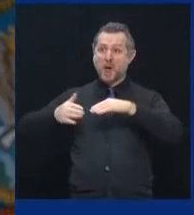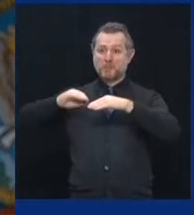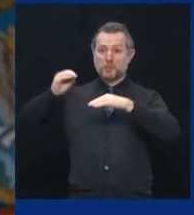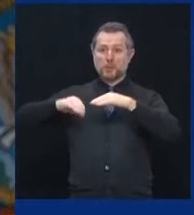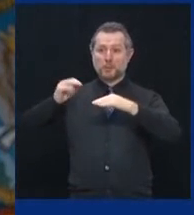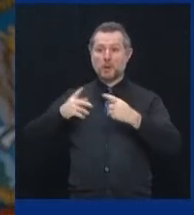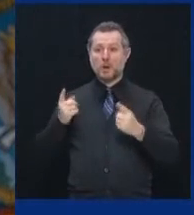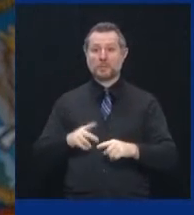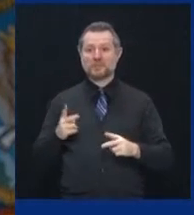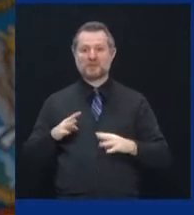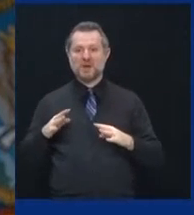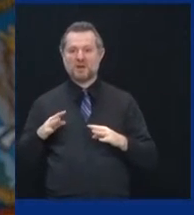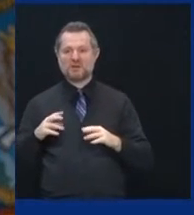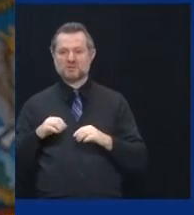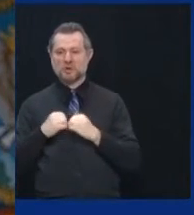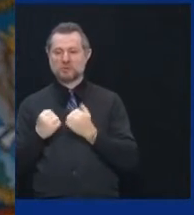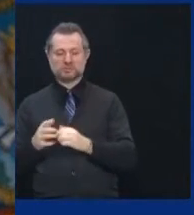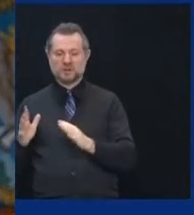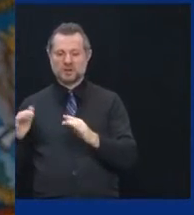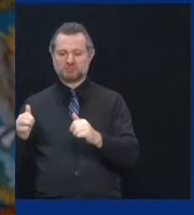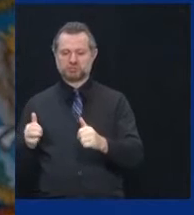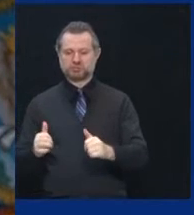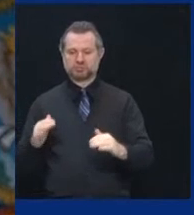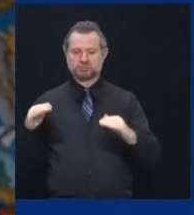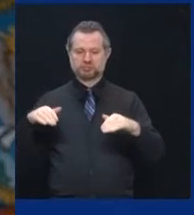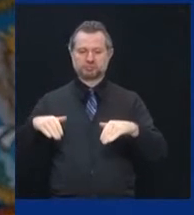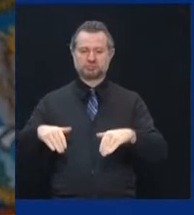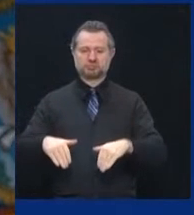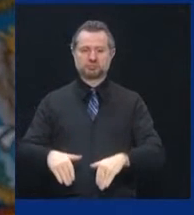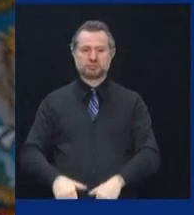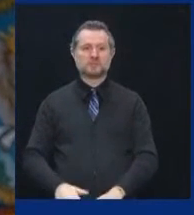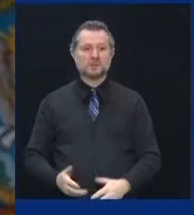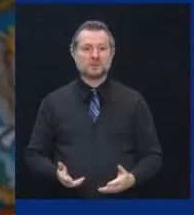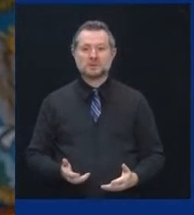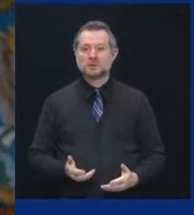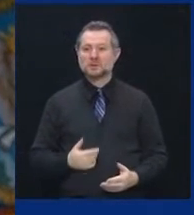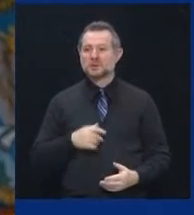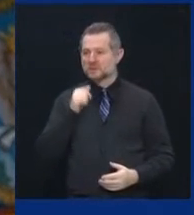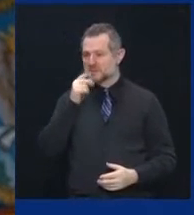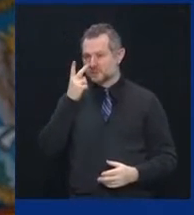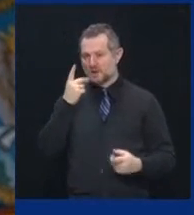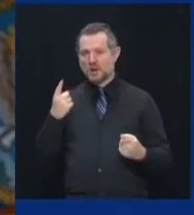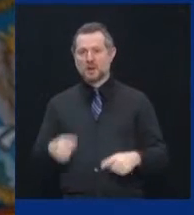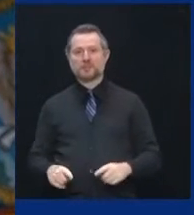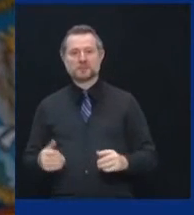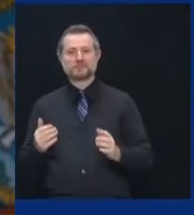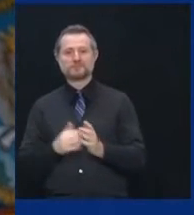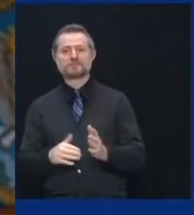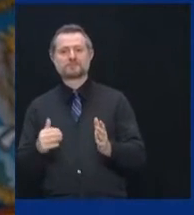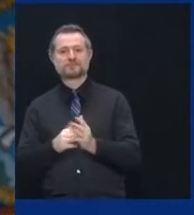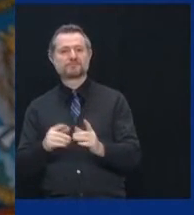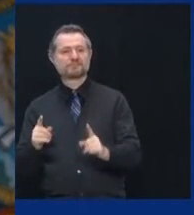is inevitable. That point has been made over and over again through the